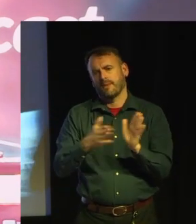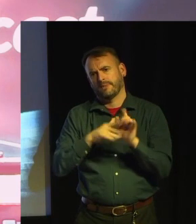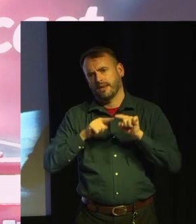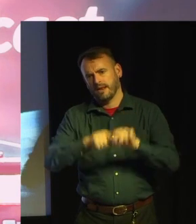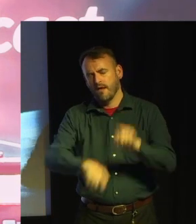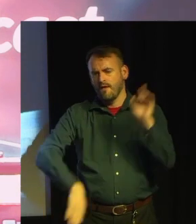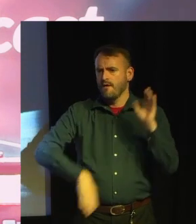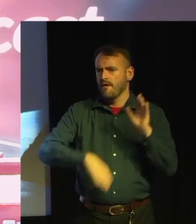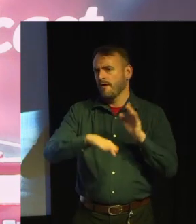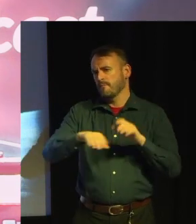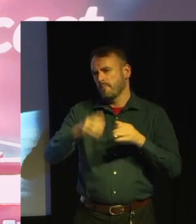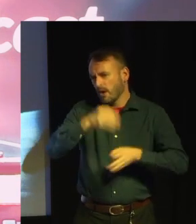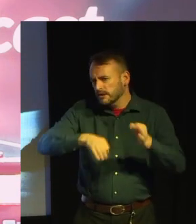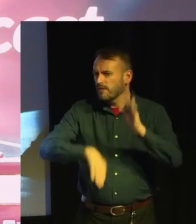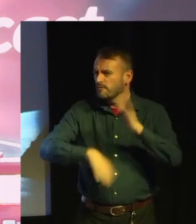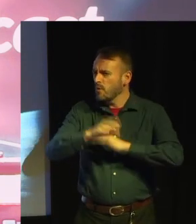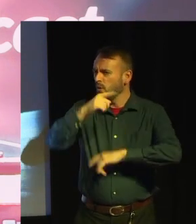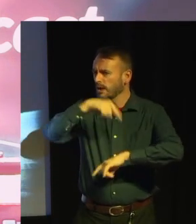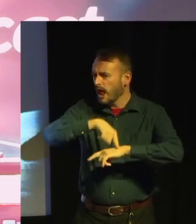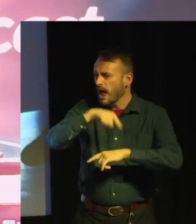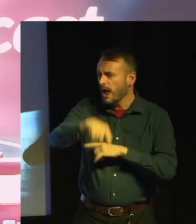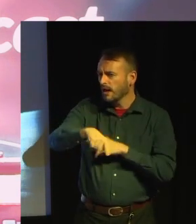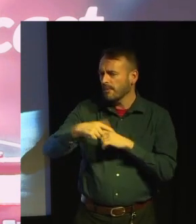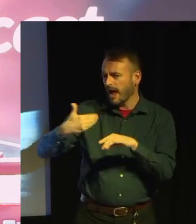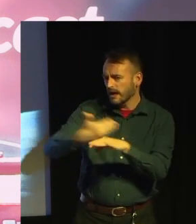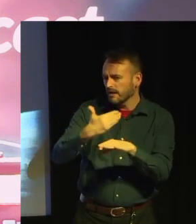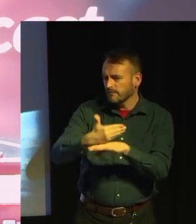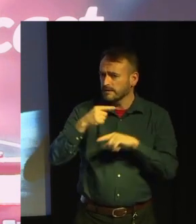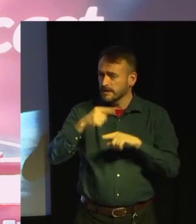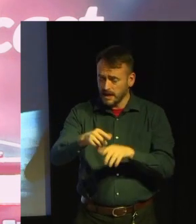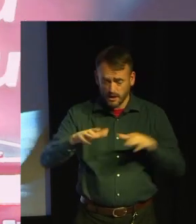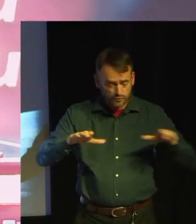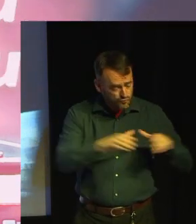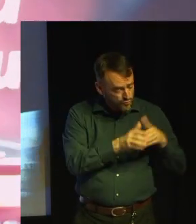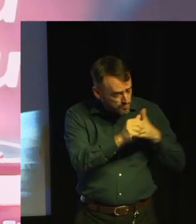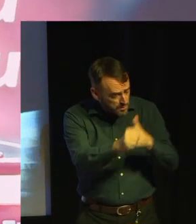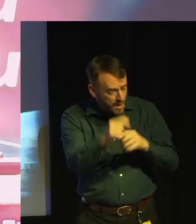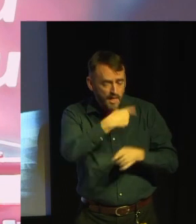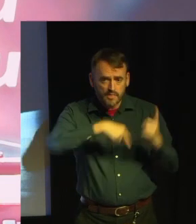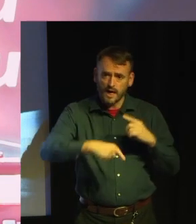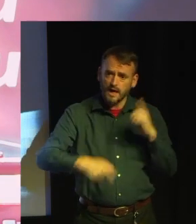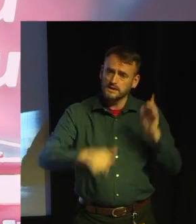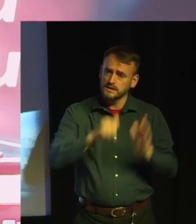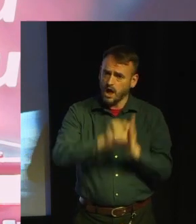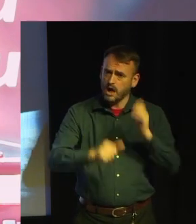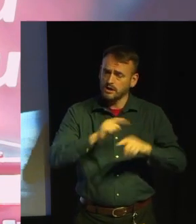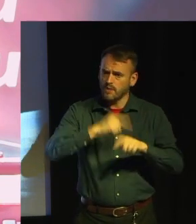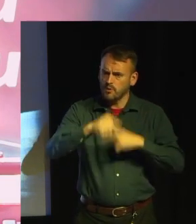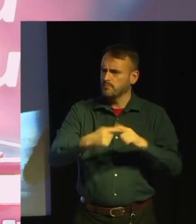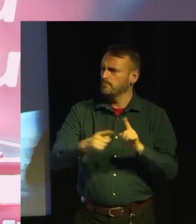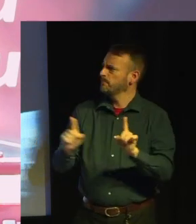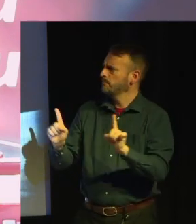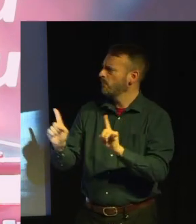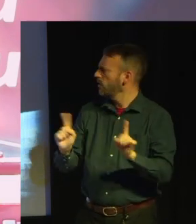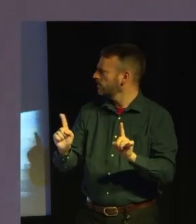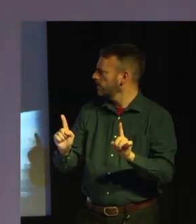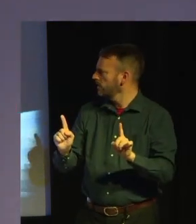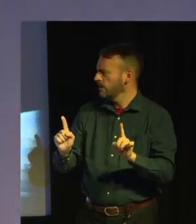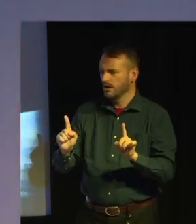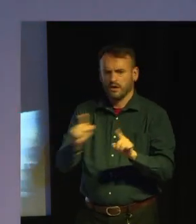and violator of human rights, actually leads the group that activated the time loop. Wait, what? Are you hearing this,